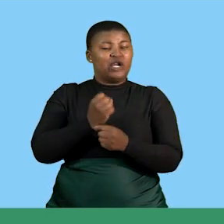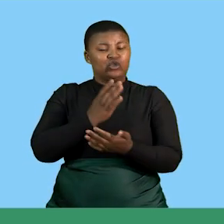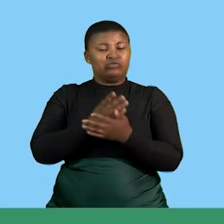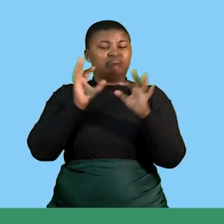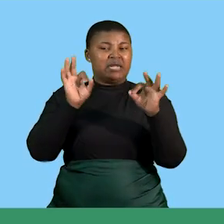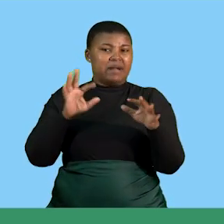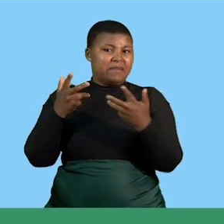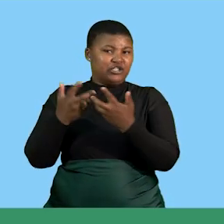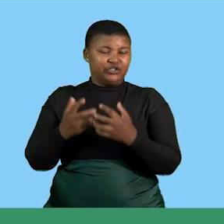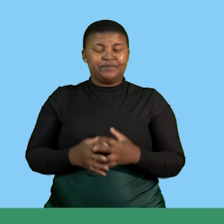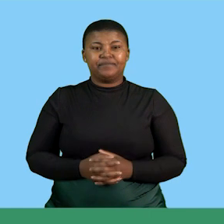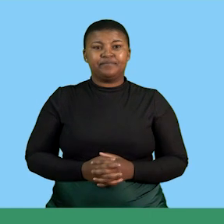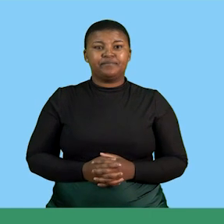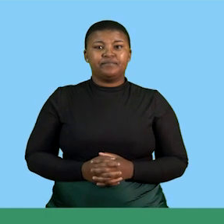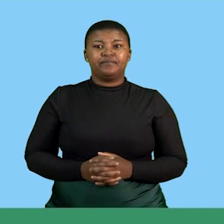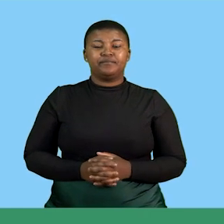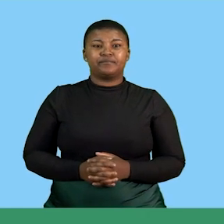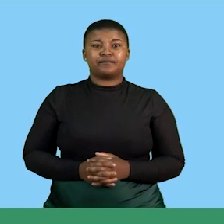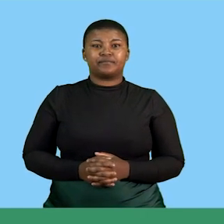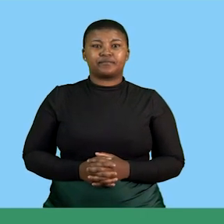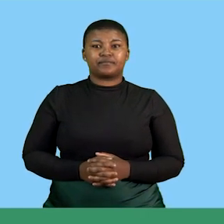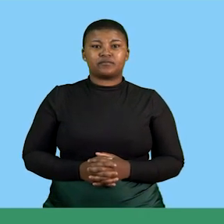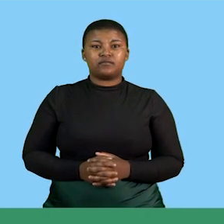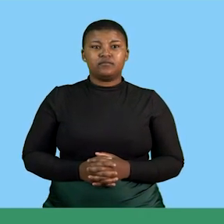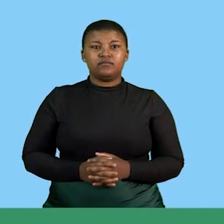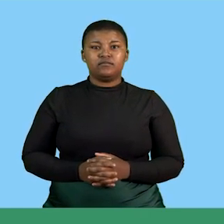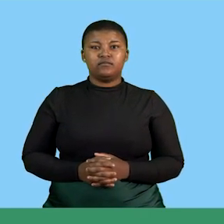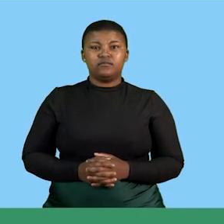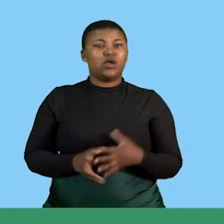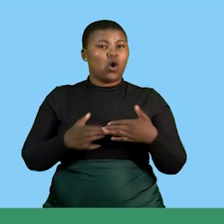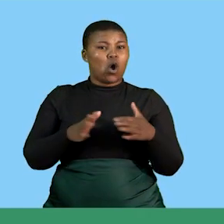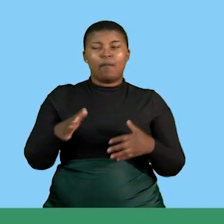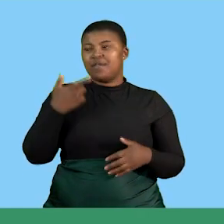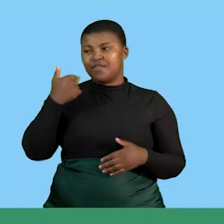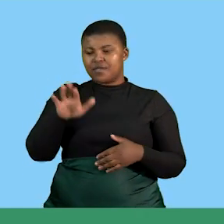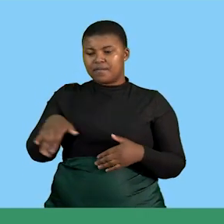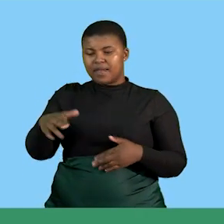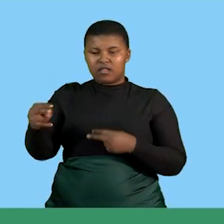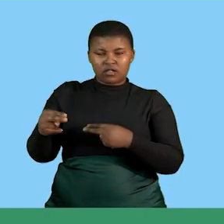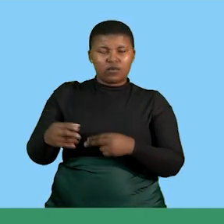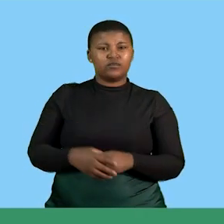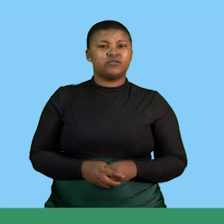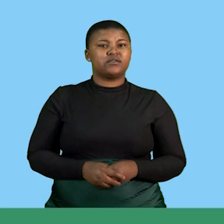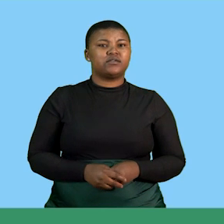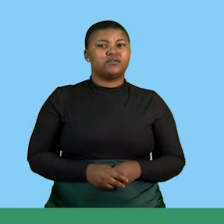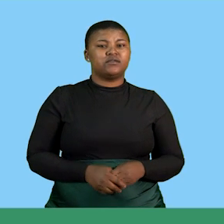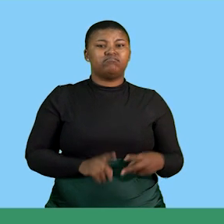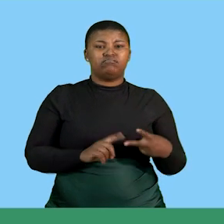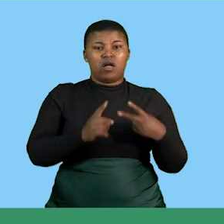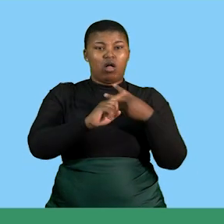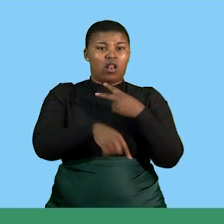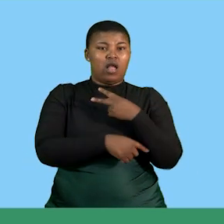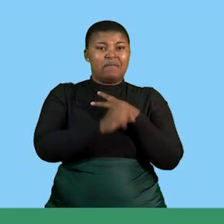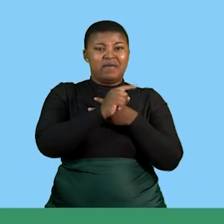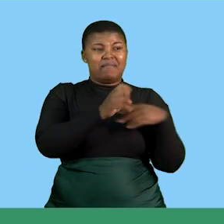the entire sentence. So there we have it. The new Tyler's dealership that opened in the area. And the last one then, of